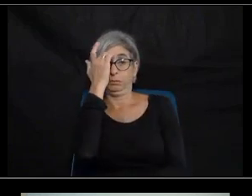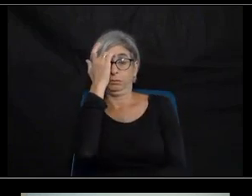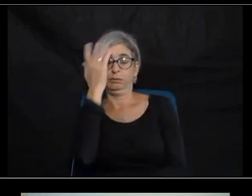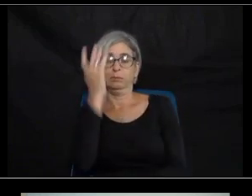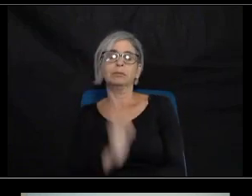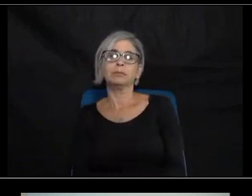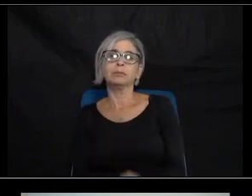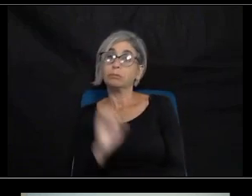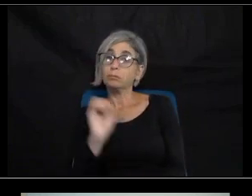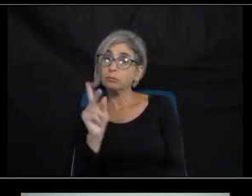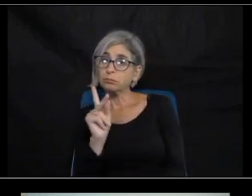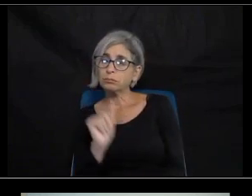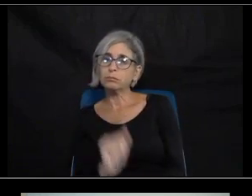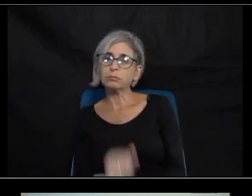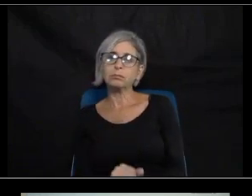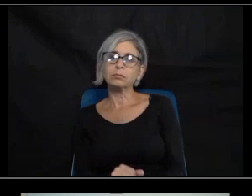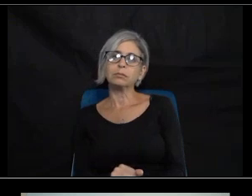All right.